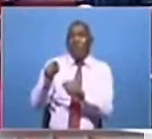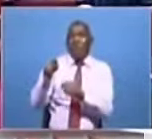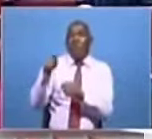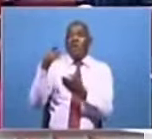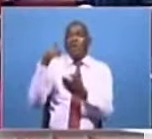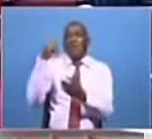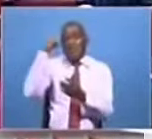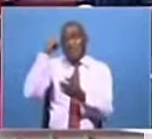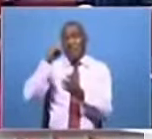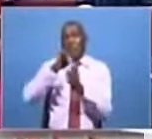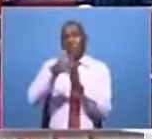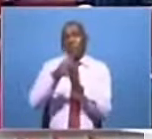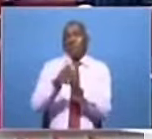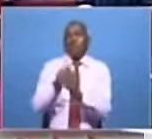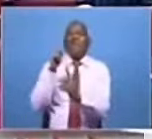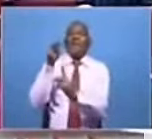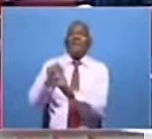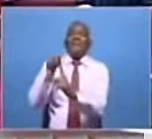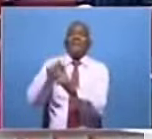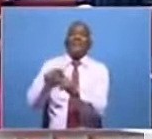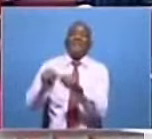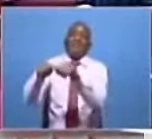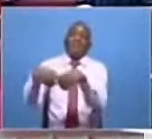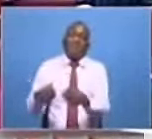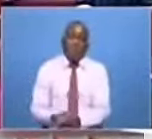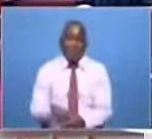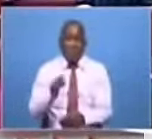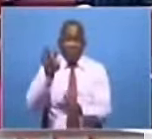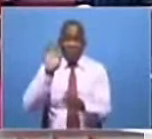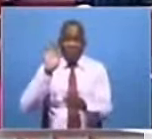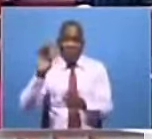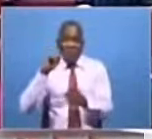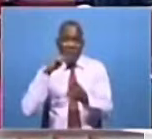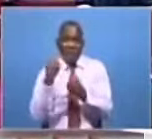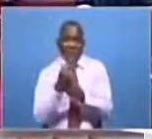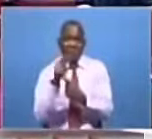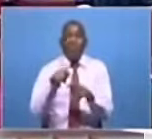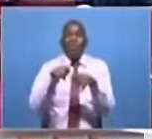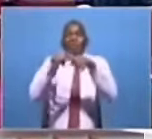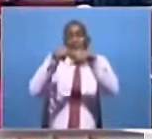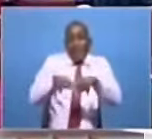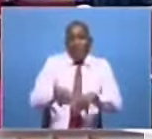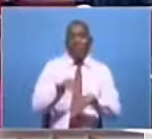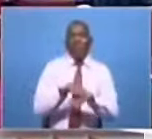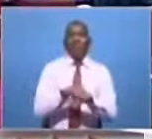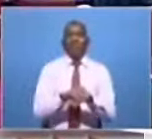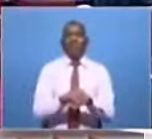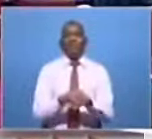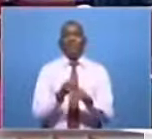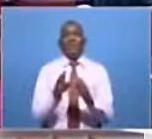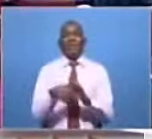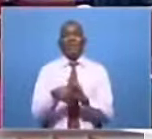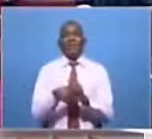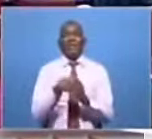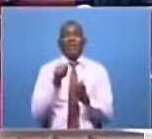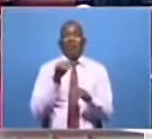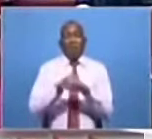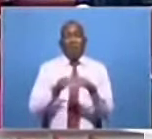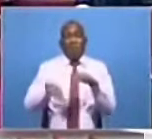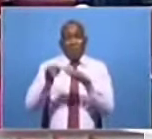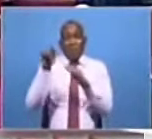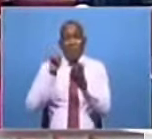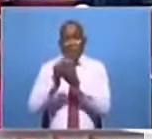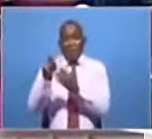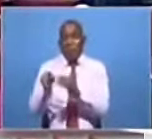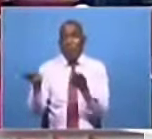pursued those applications. Your view is that you relied on it, and it's on that basis that you closed